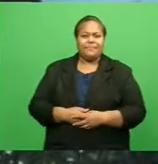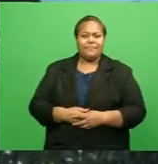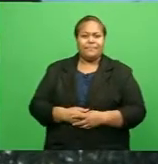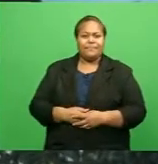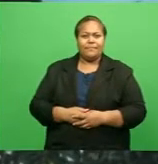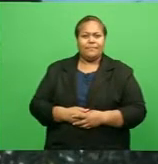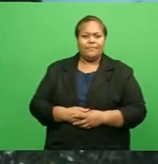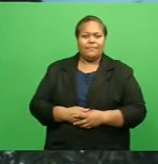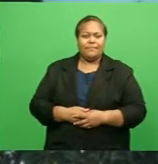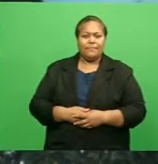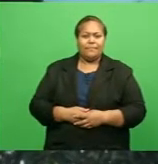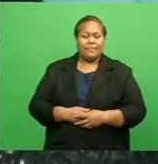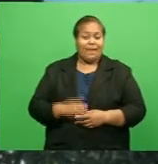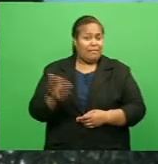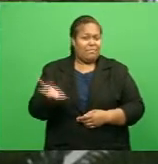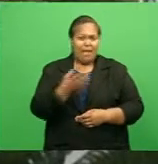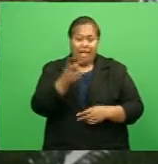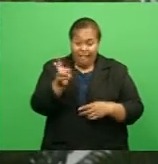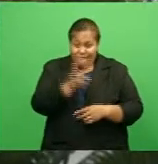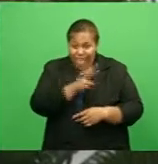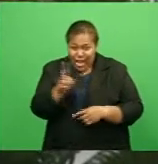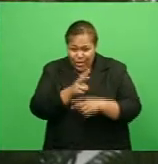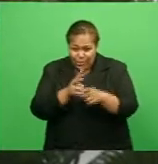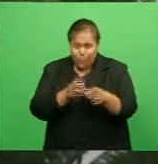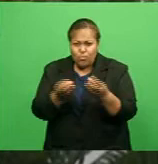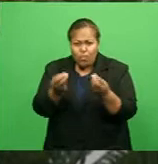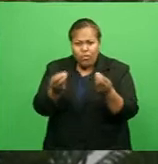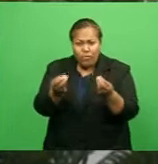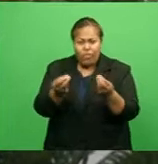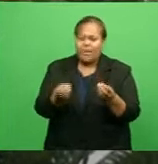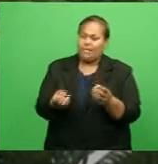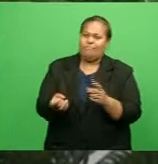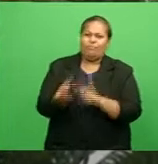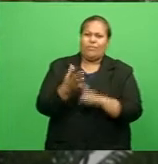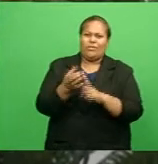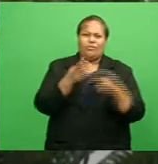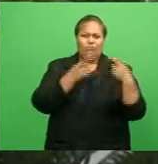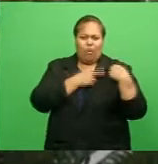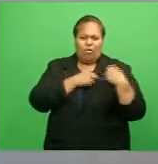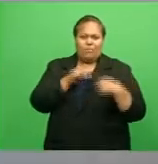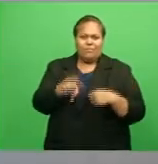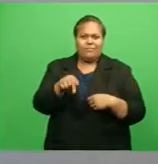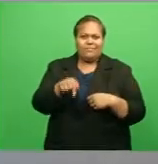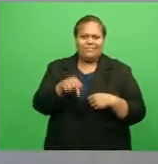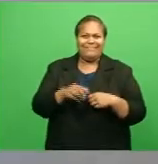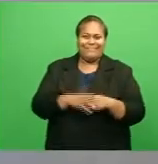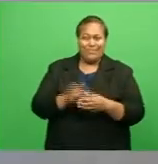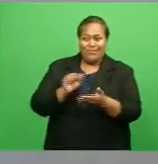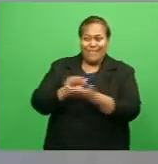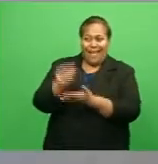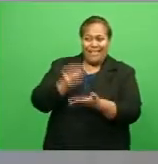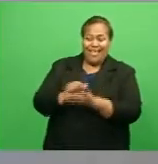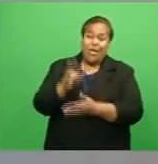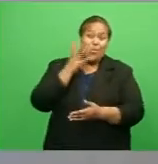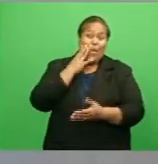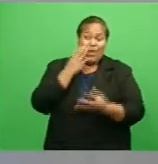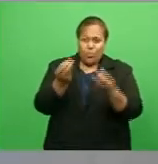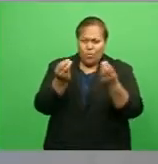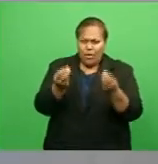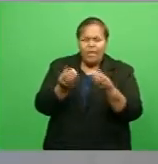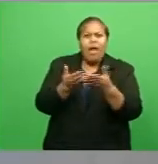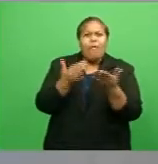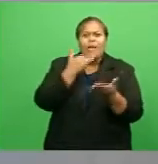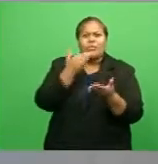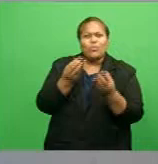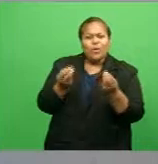says valuation plays a critical role in the real estate sector. Well, the valuation is done through the